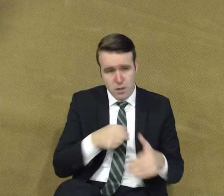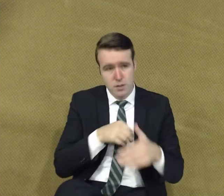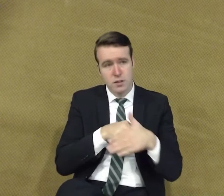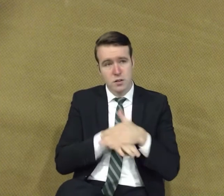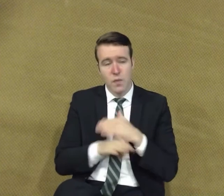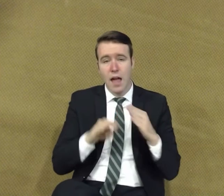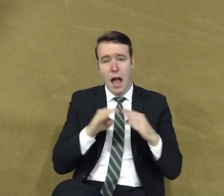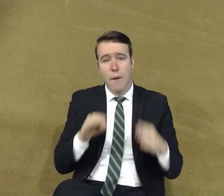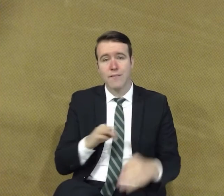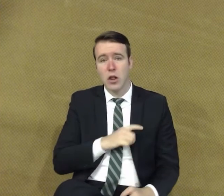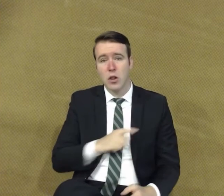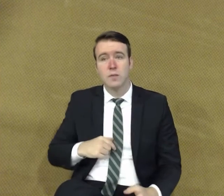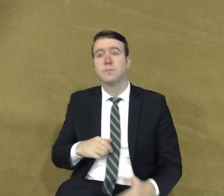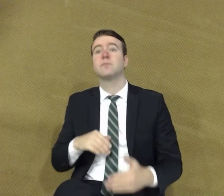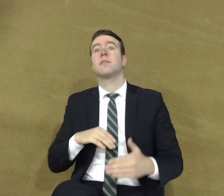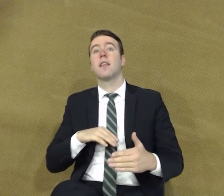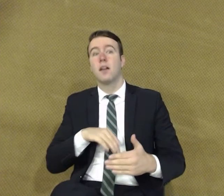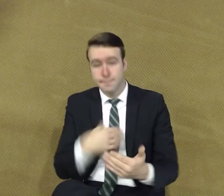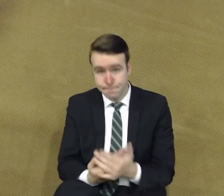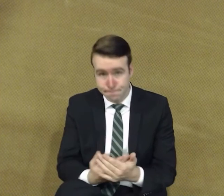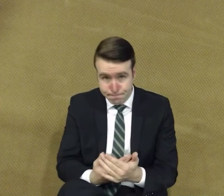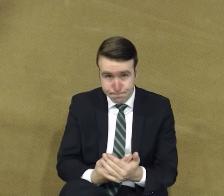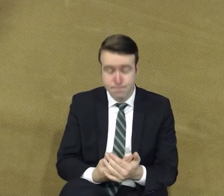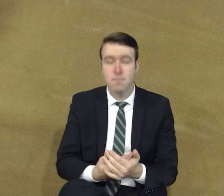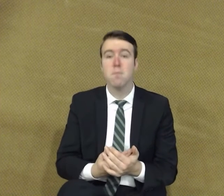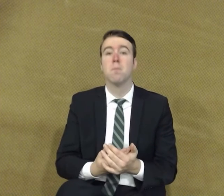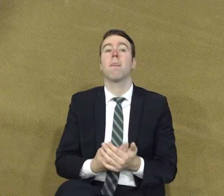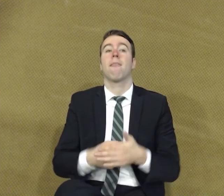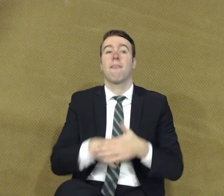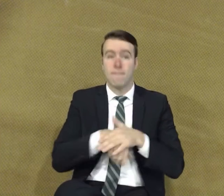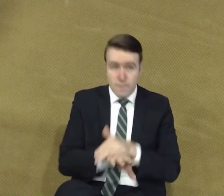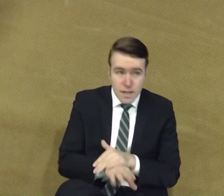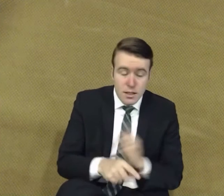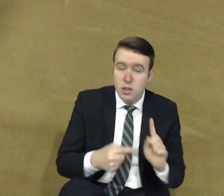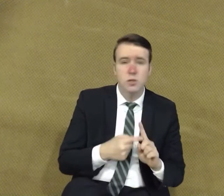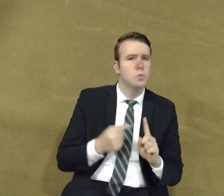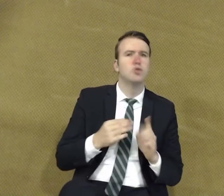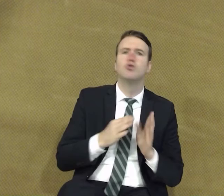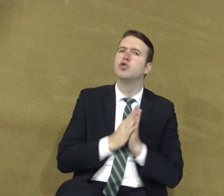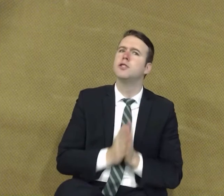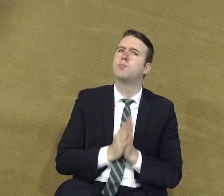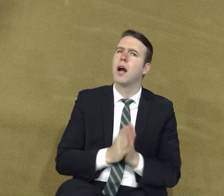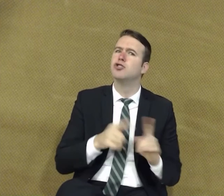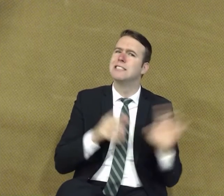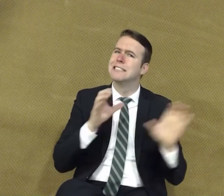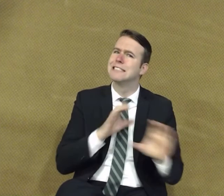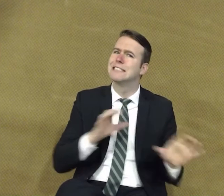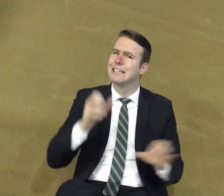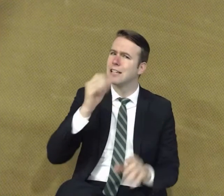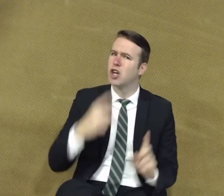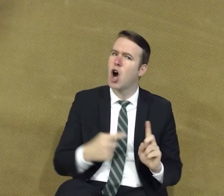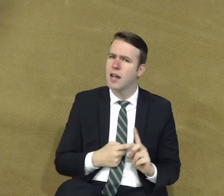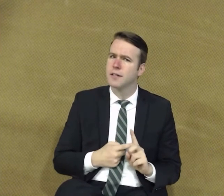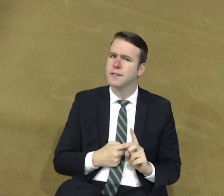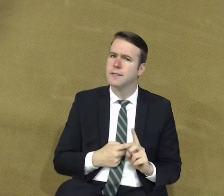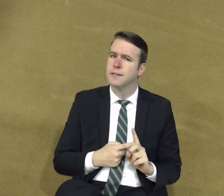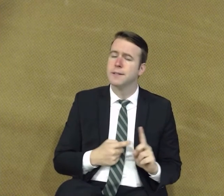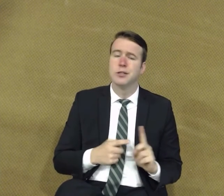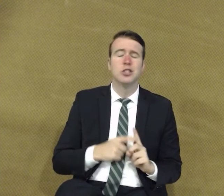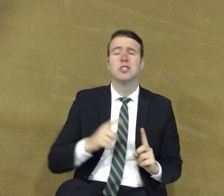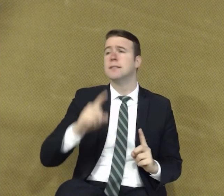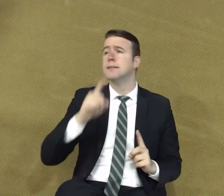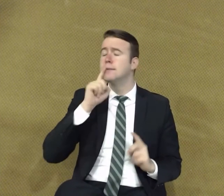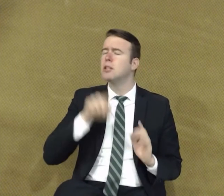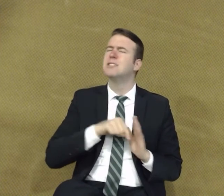Lord at Shiloh, and when they get there, she is praying. She is seeking God. She is in